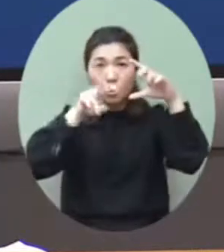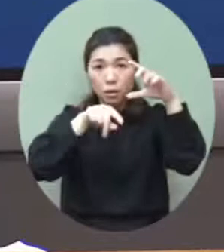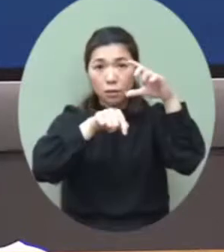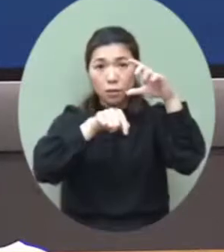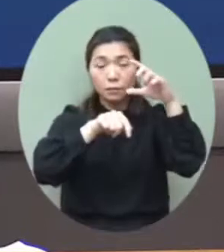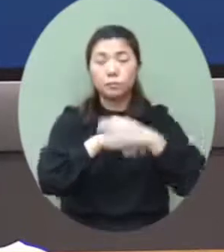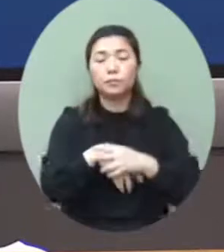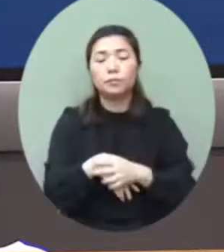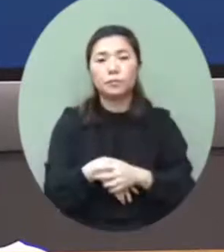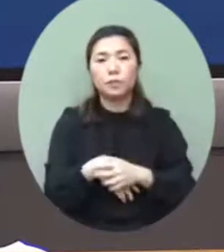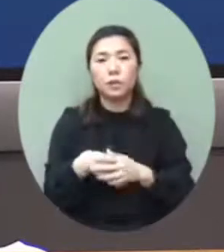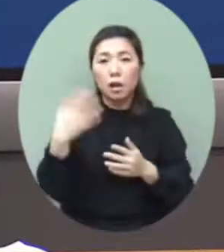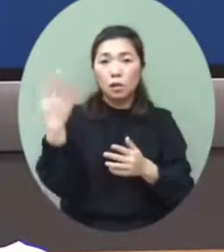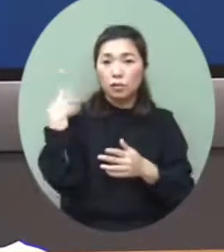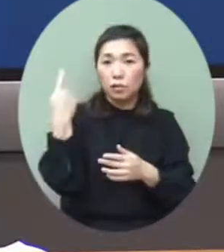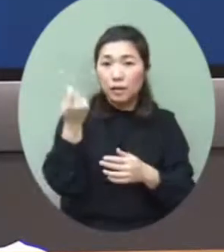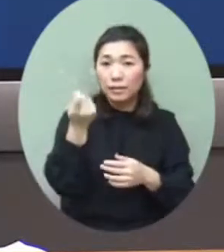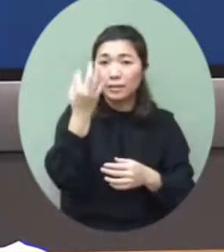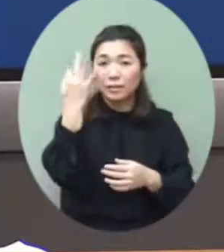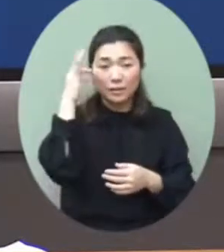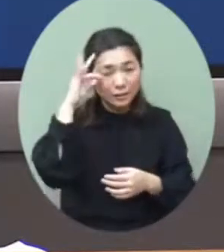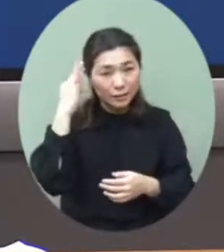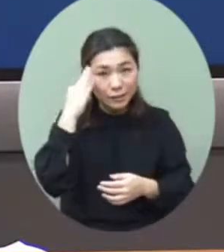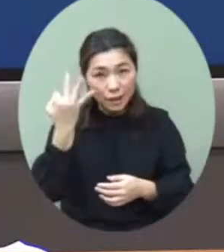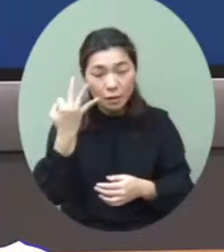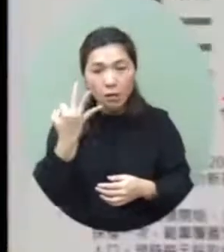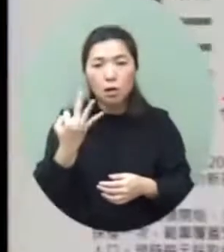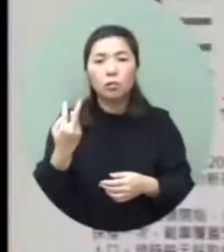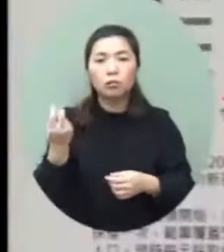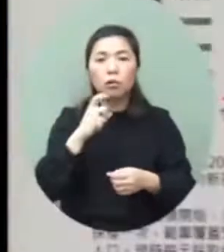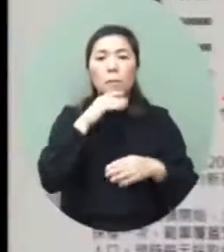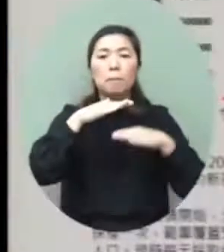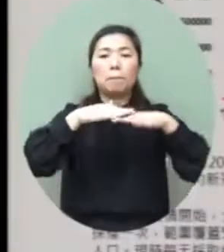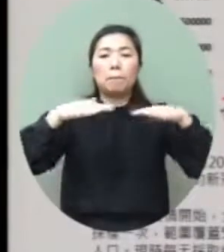the trend a few days earlier.